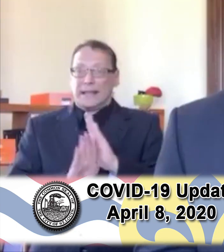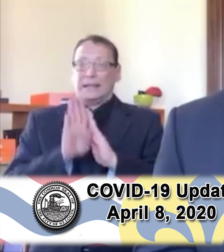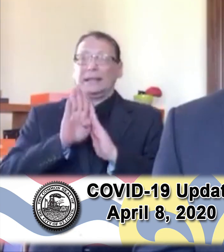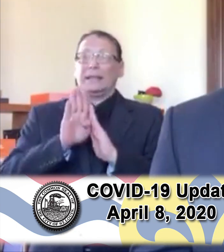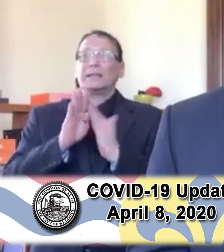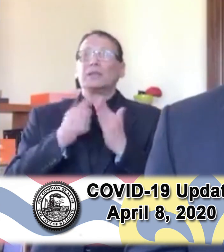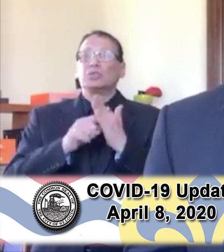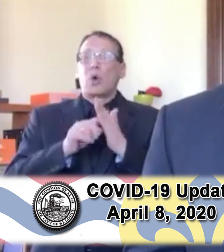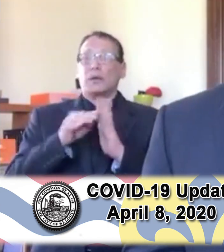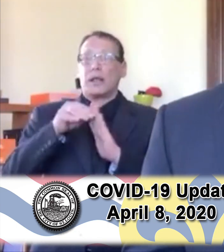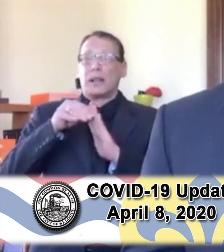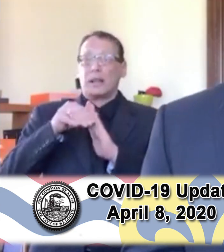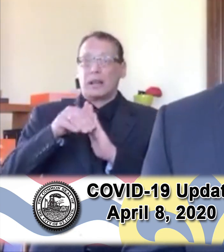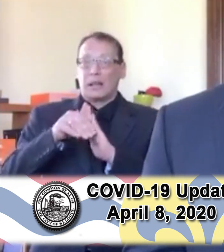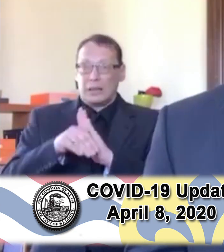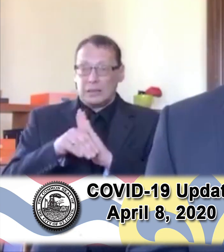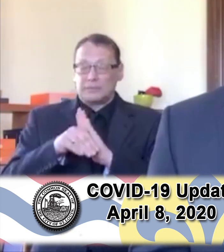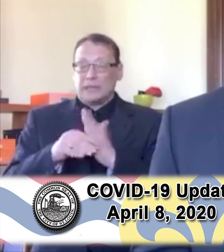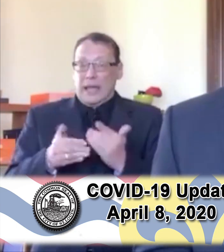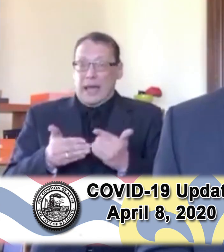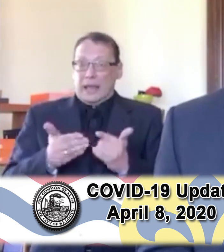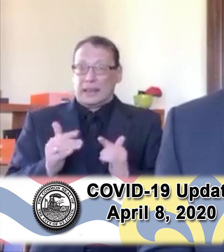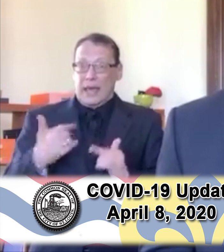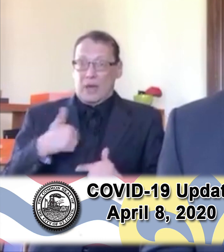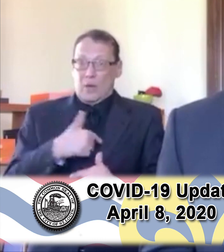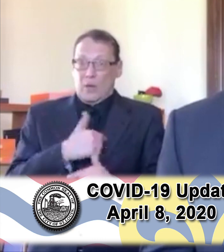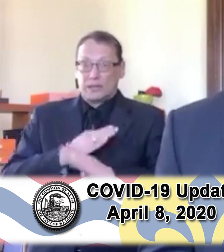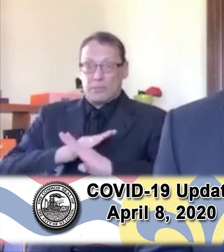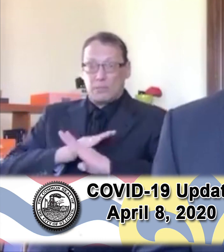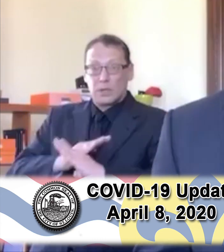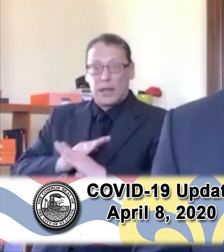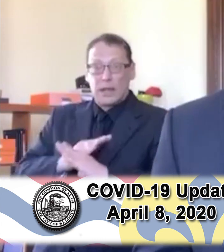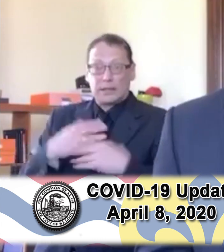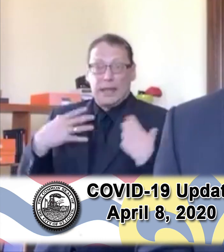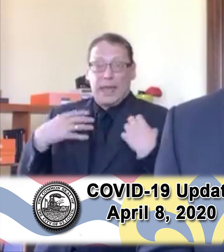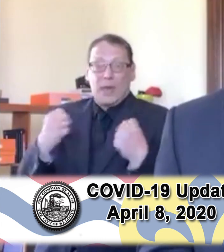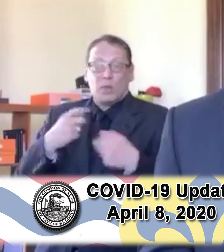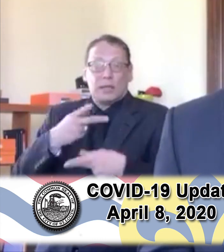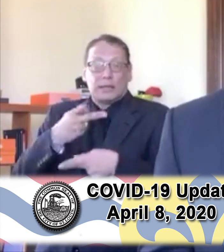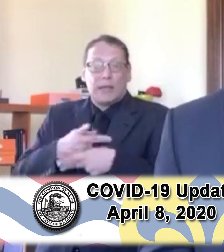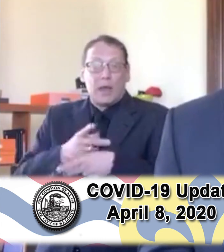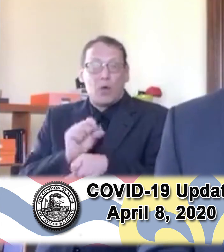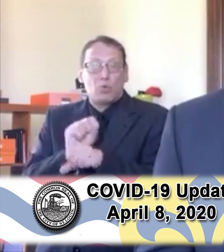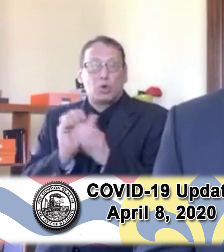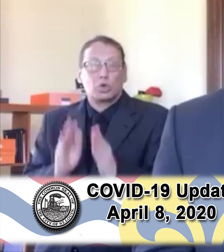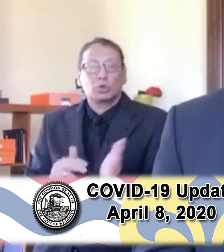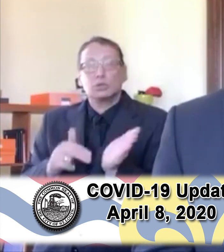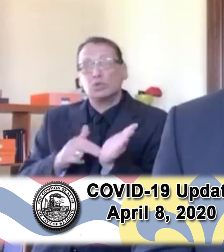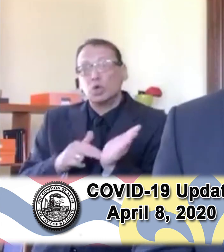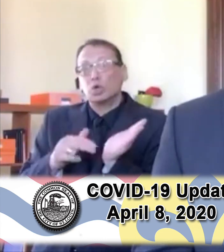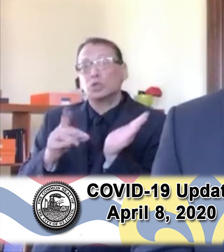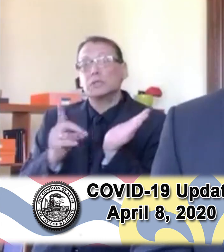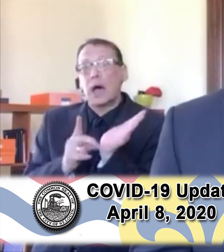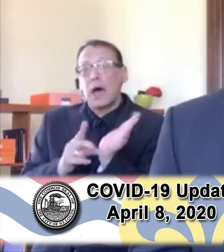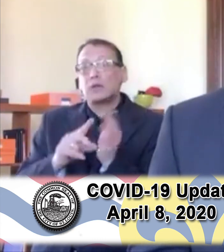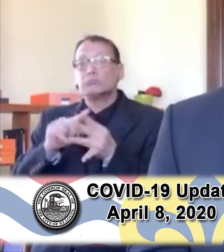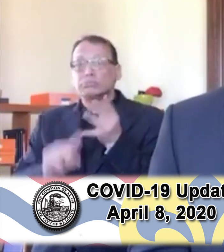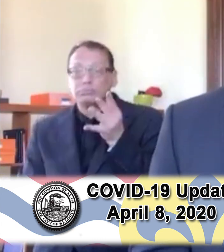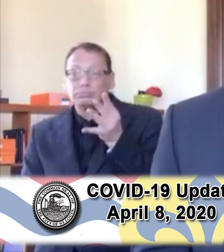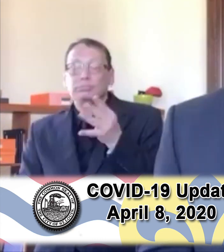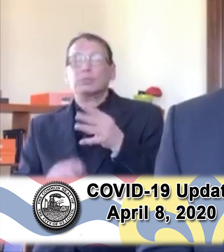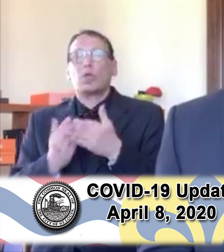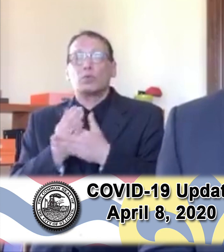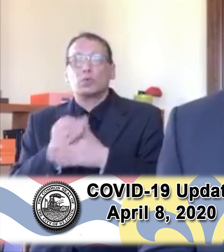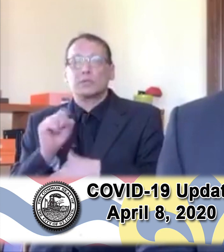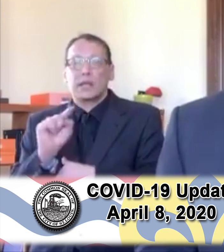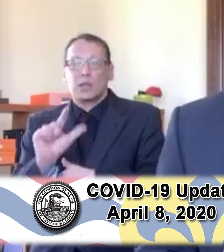further. And so what this has allowed us to do is protect our healthcare workforce, as well as the public health workforce across the St. Louis region. And